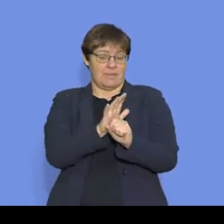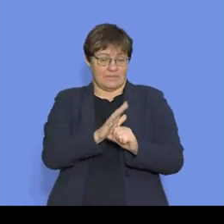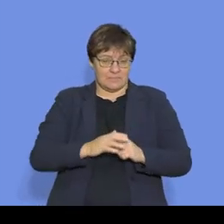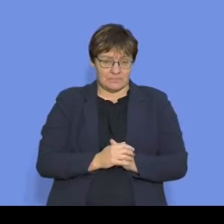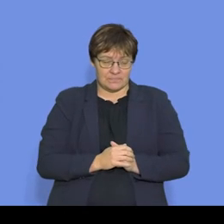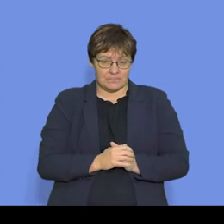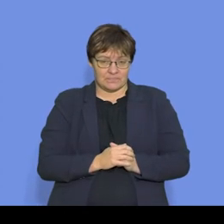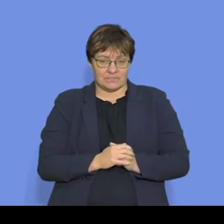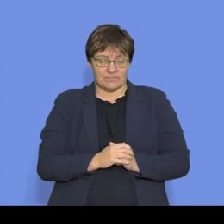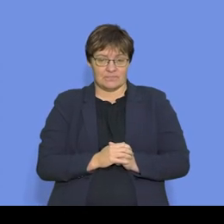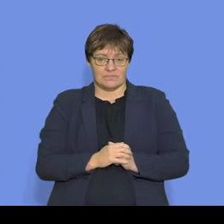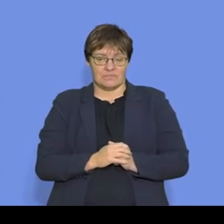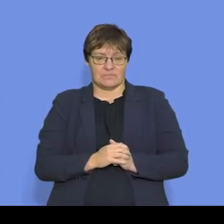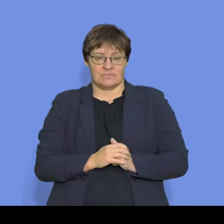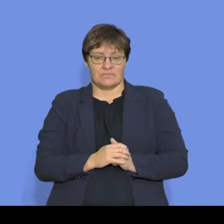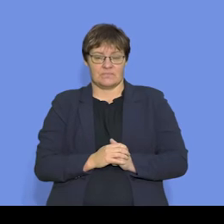crater.